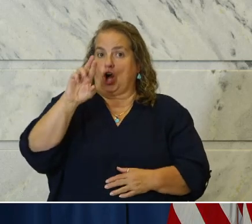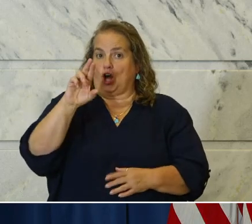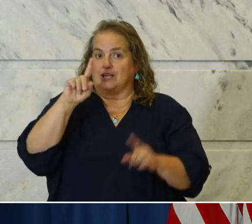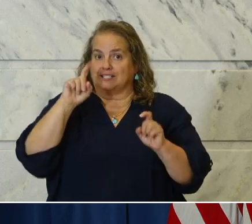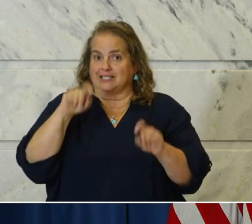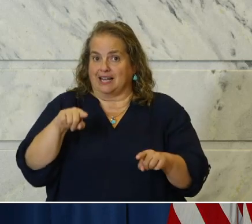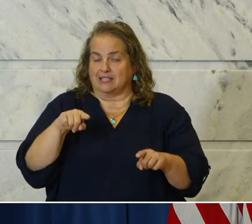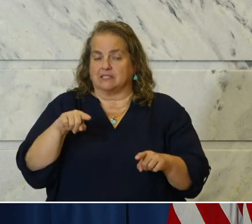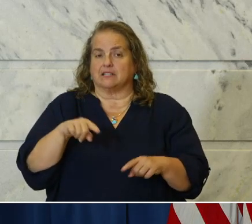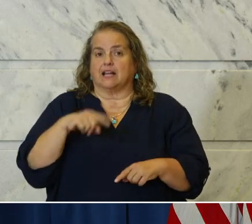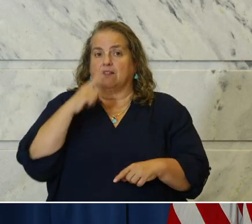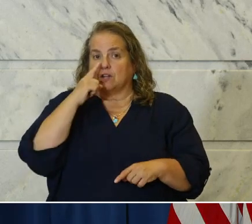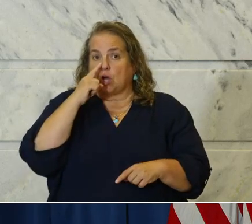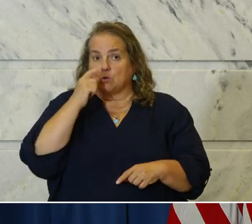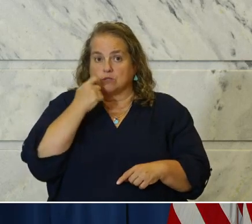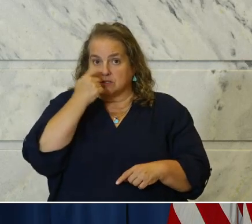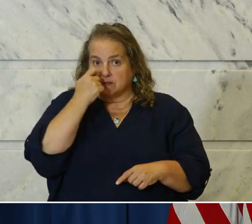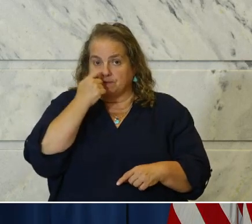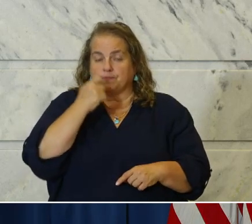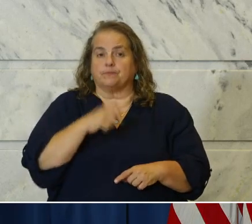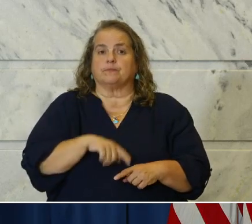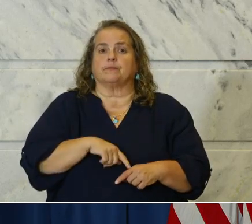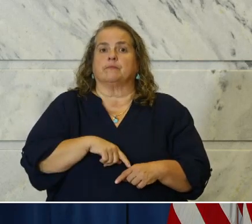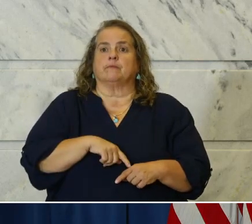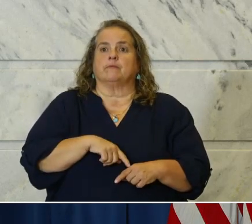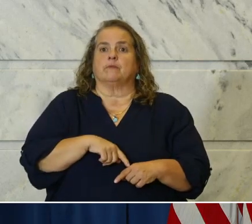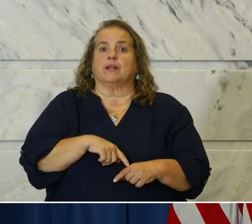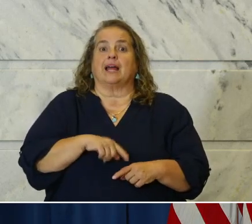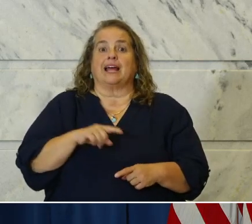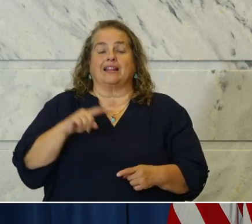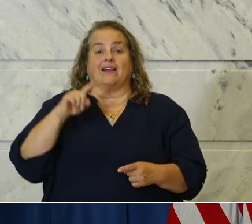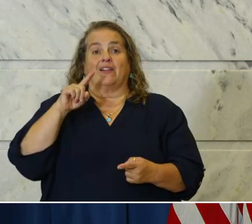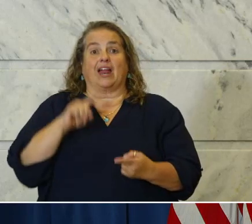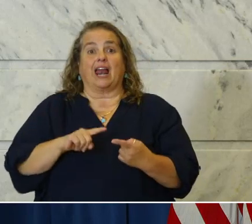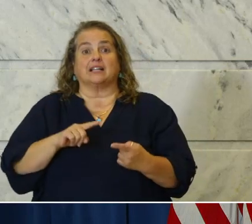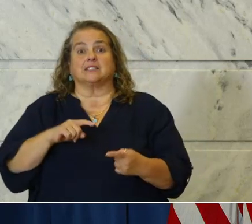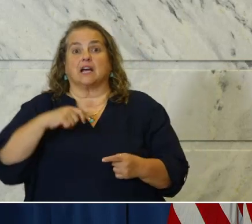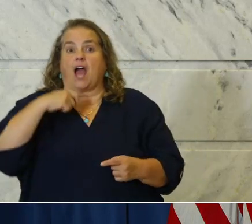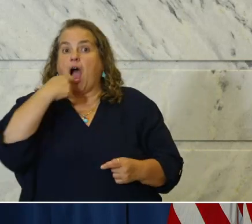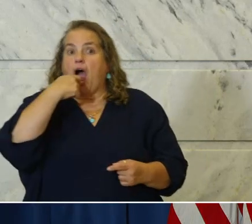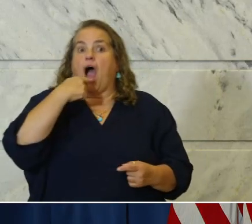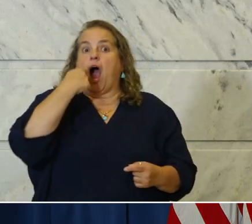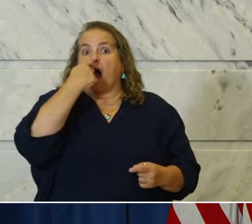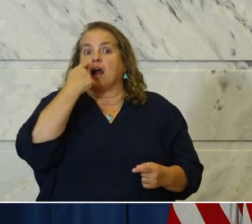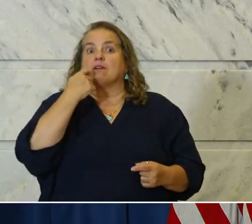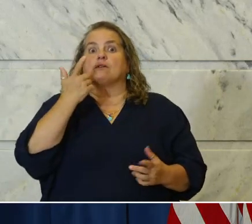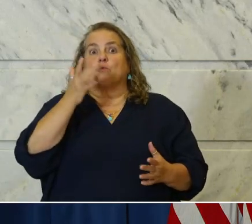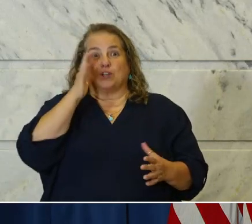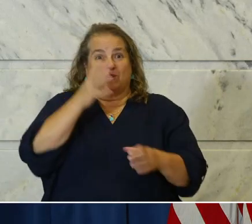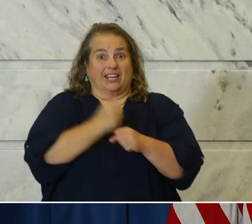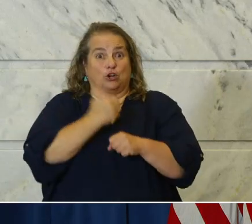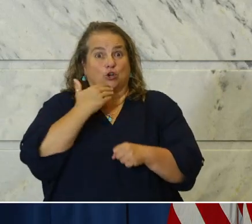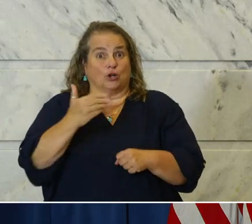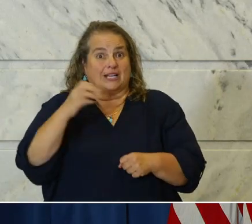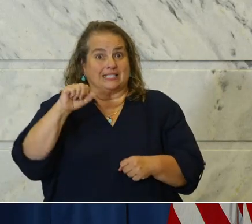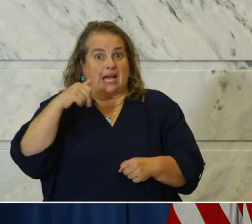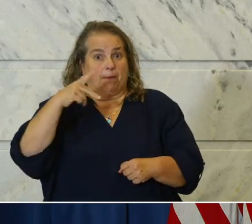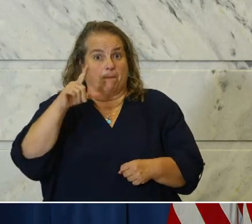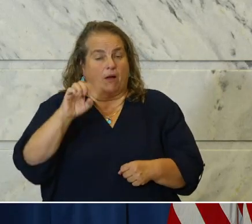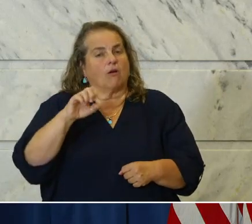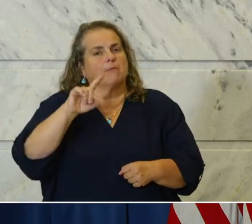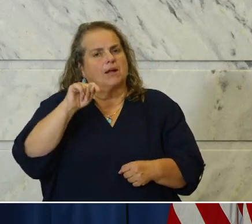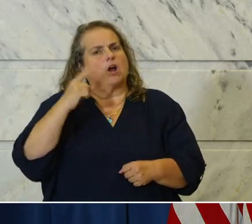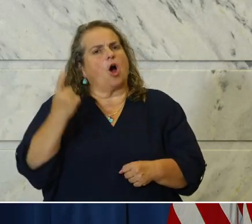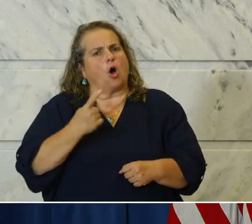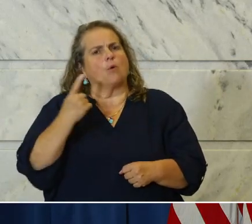nose. Now, the less invasive the test, sometimes the more concern that we have, are you going to get a good sample? And there's always room for